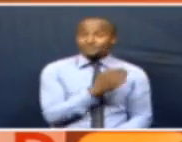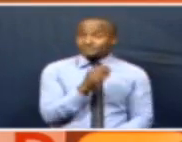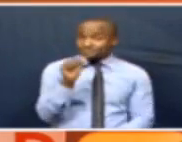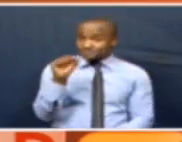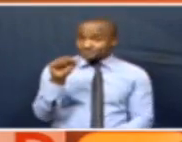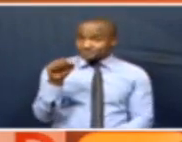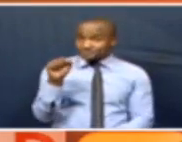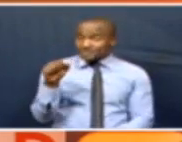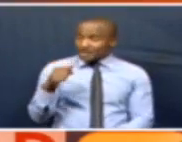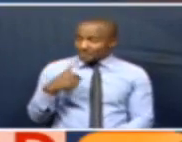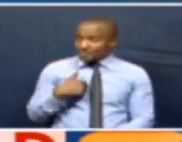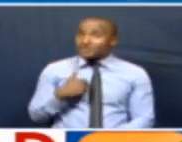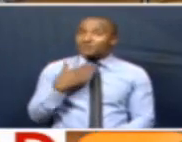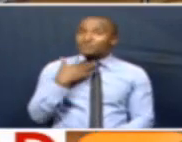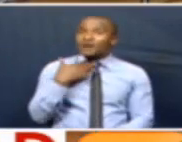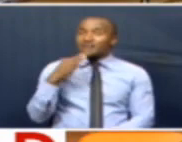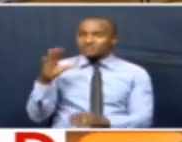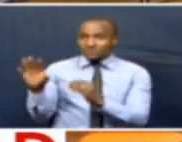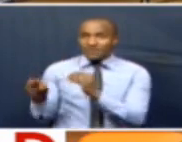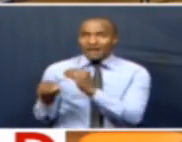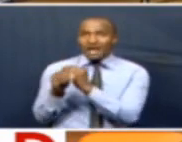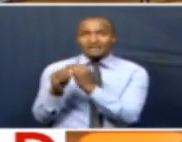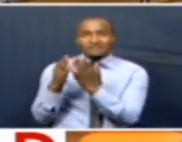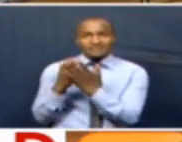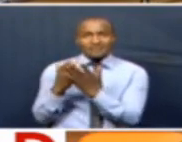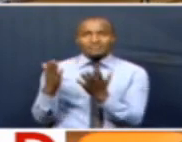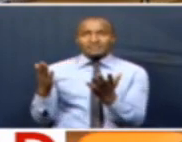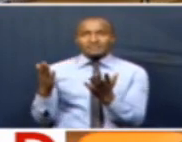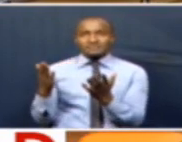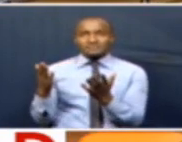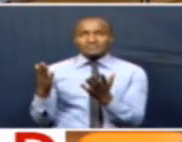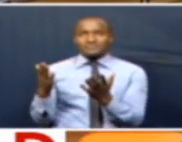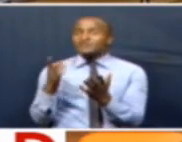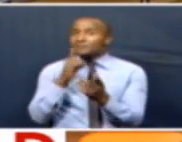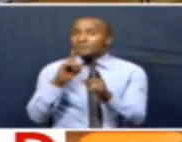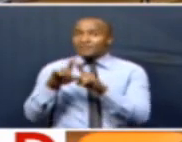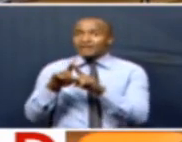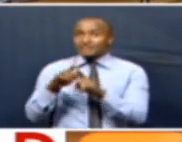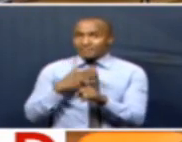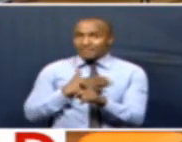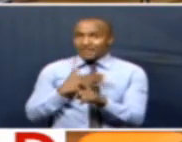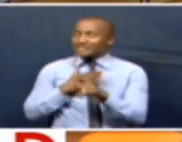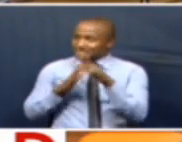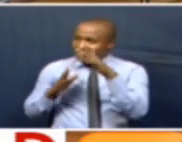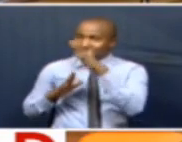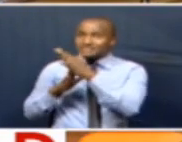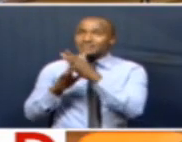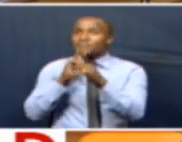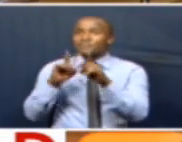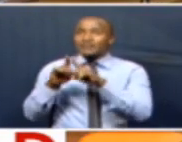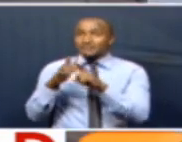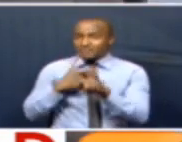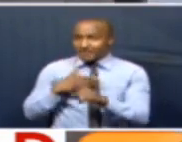to share or remind my brother, senior brother Rubia,